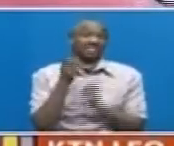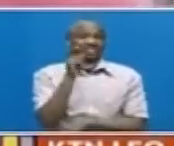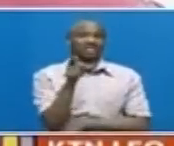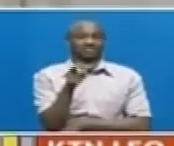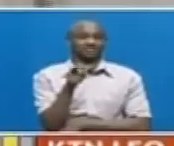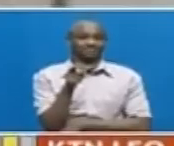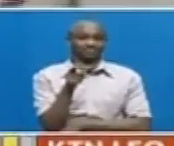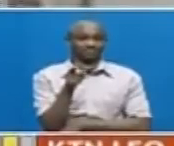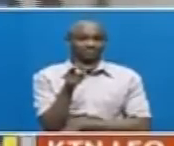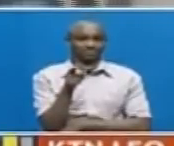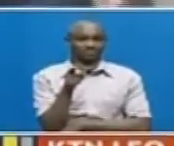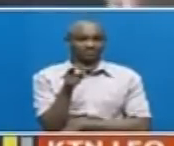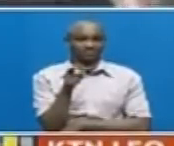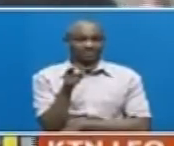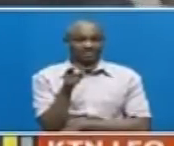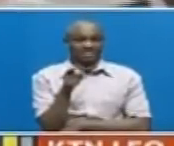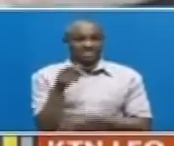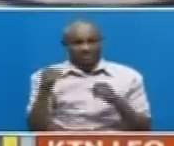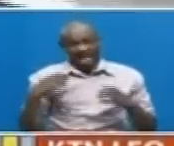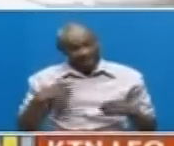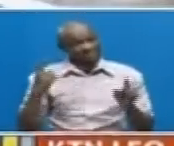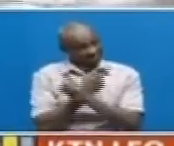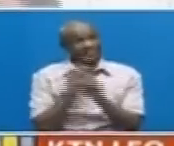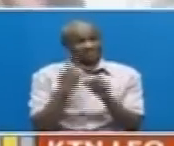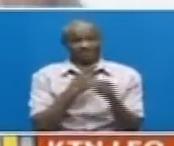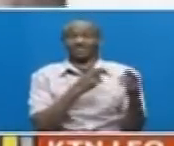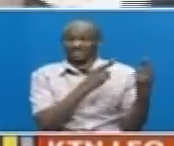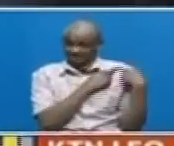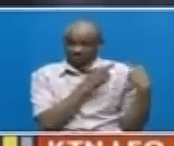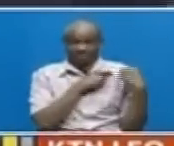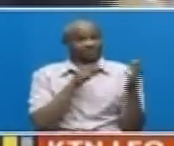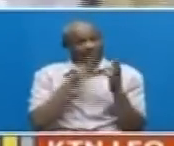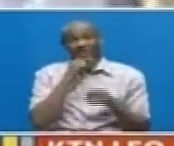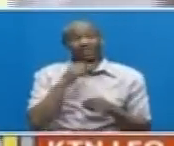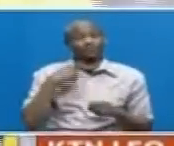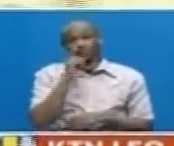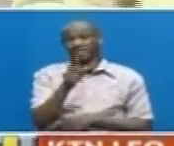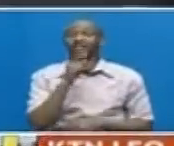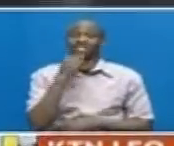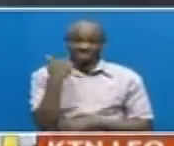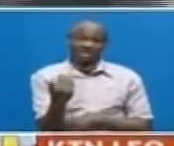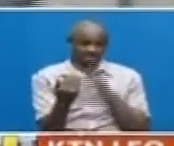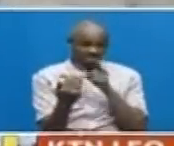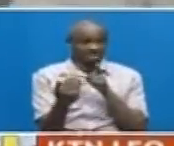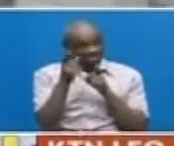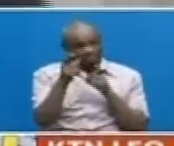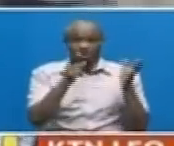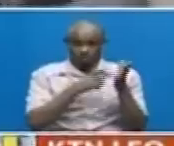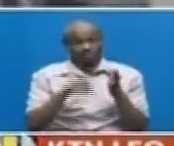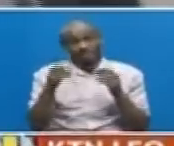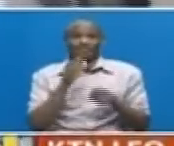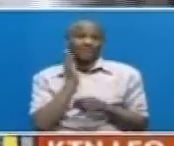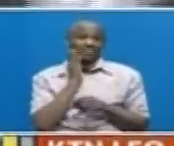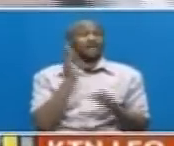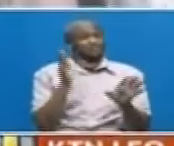in the society. Usually there are some factors that a father can tell a child that the mother wouldn't be able to